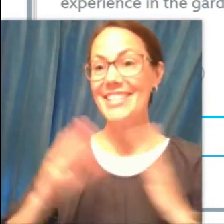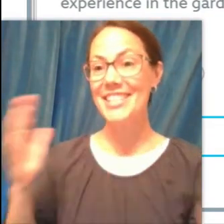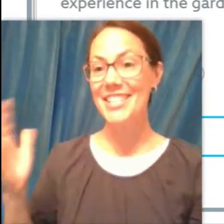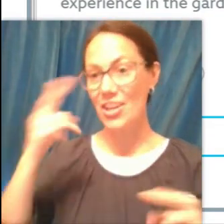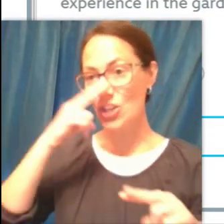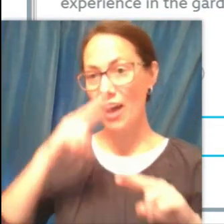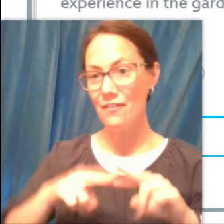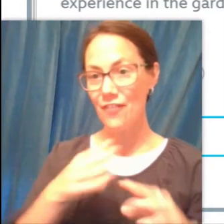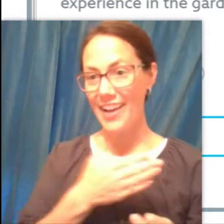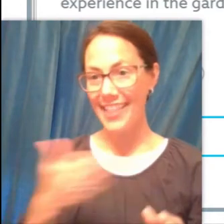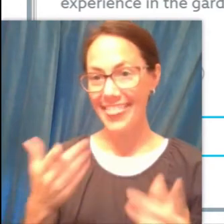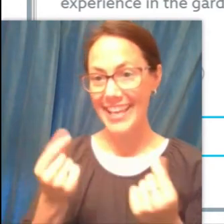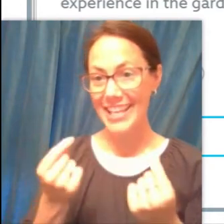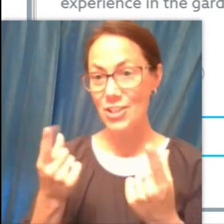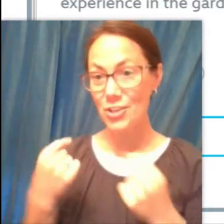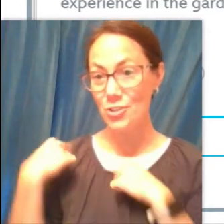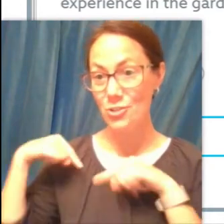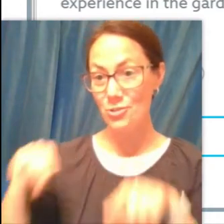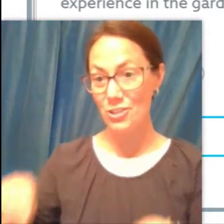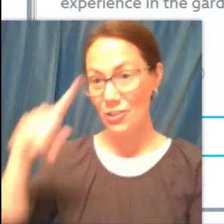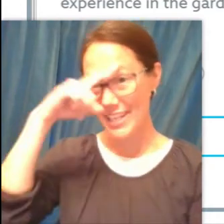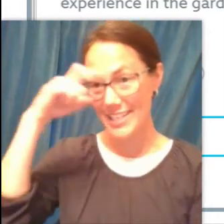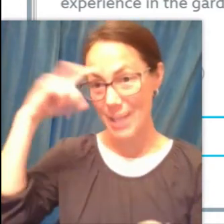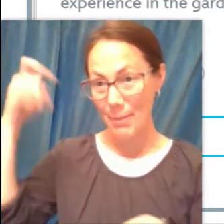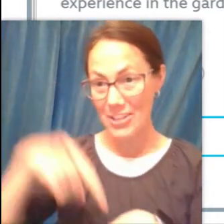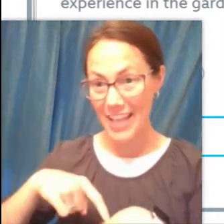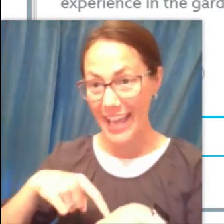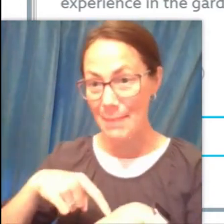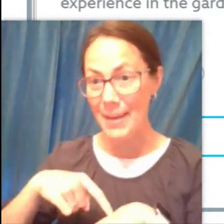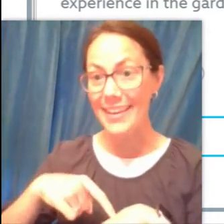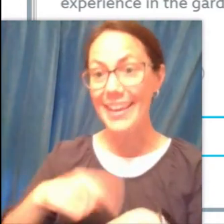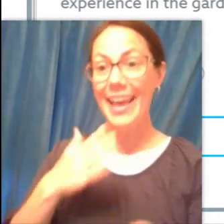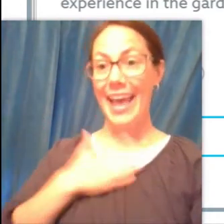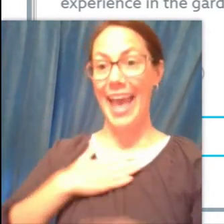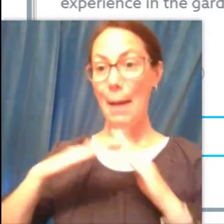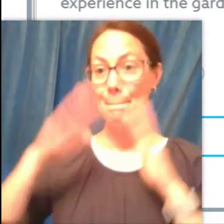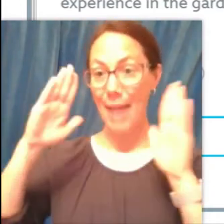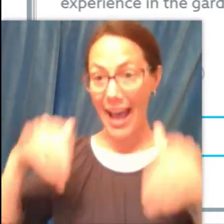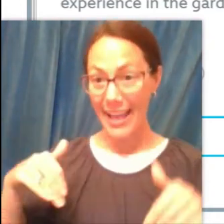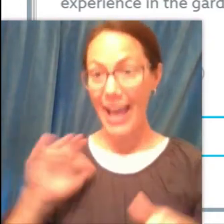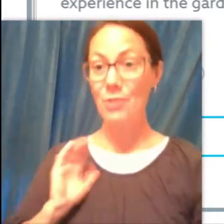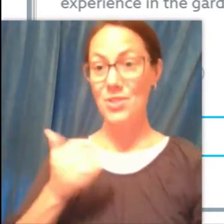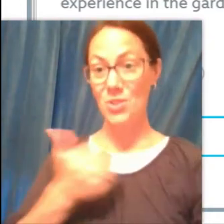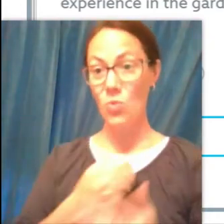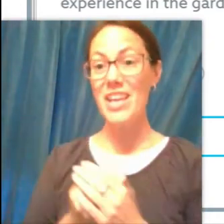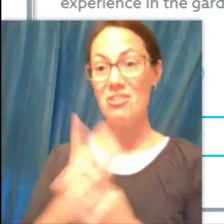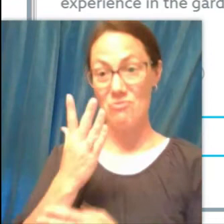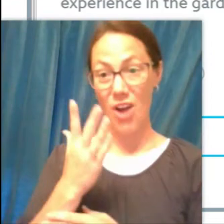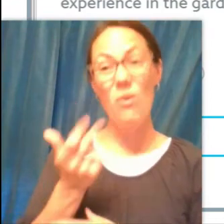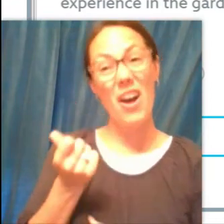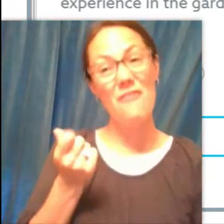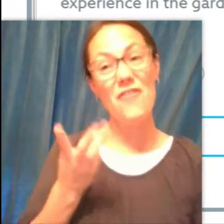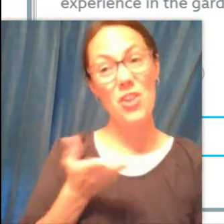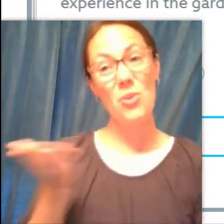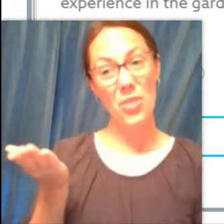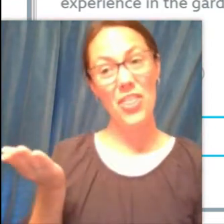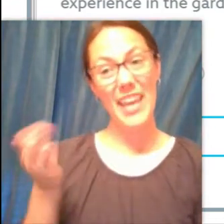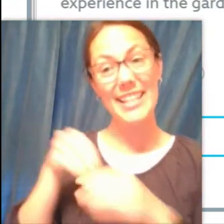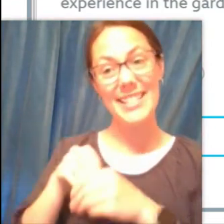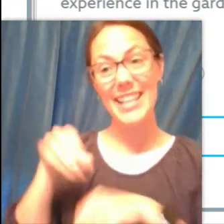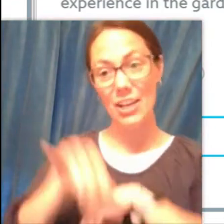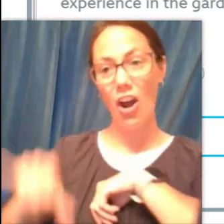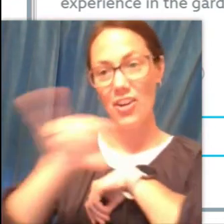garden is such a fun thing to do during summertime. At my house, we grow a